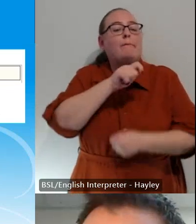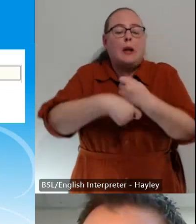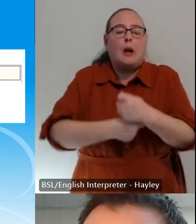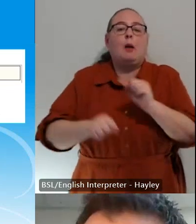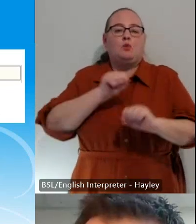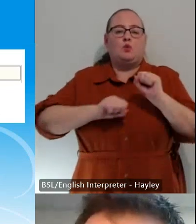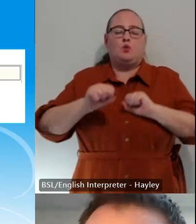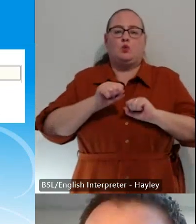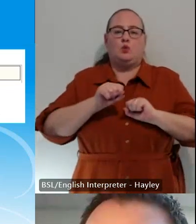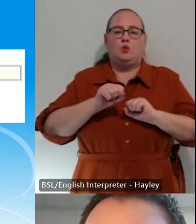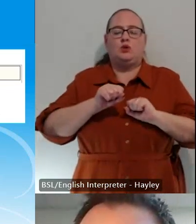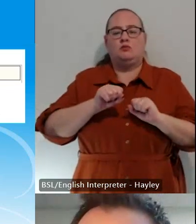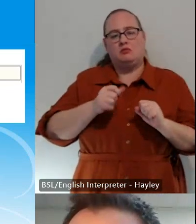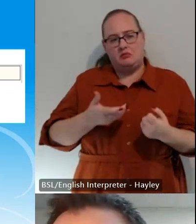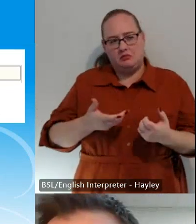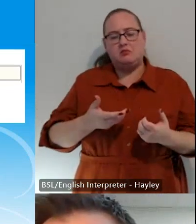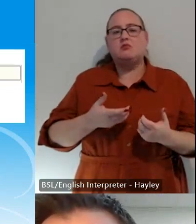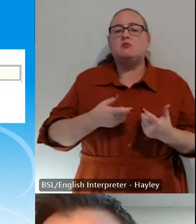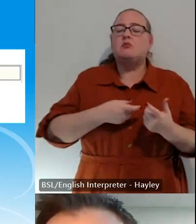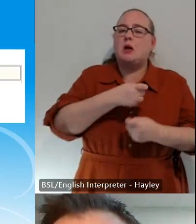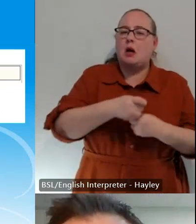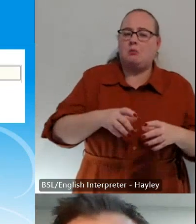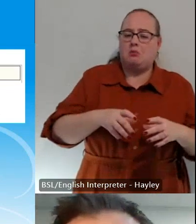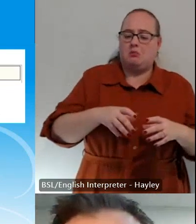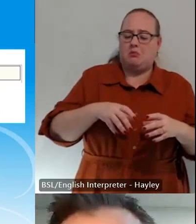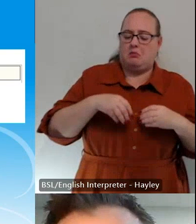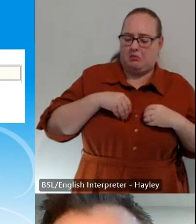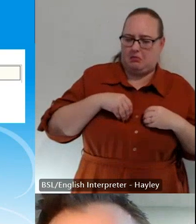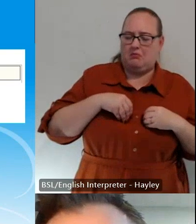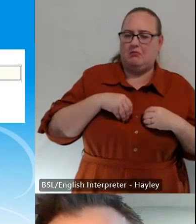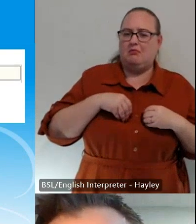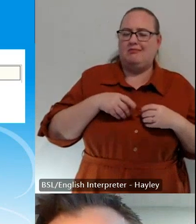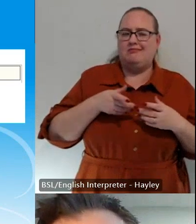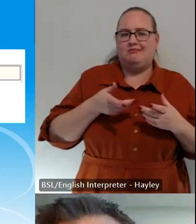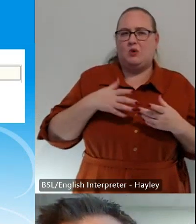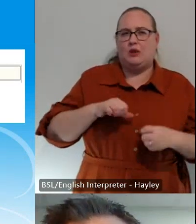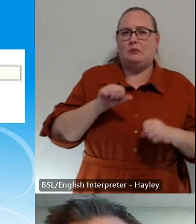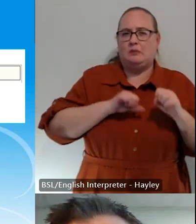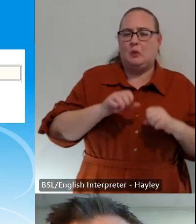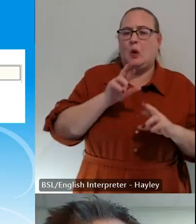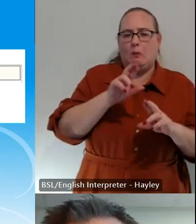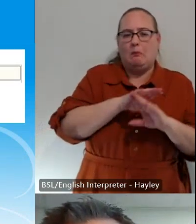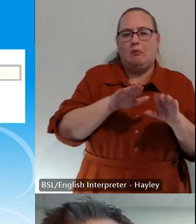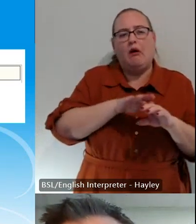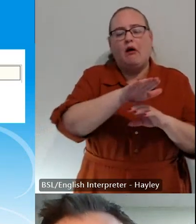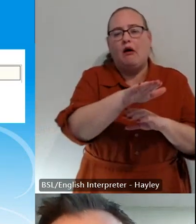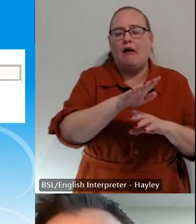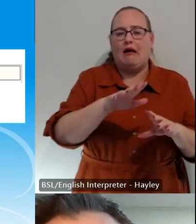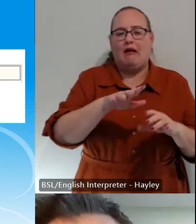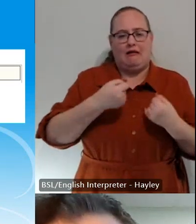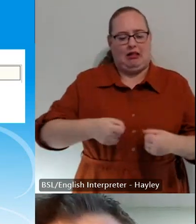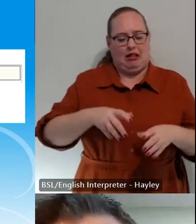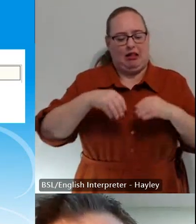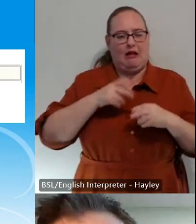want to be immune to, and then hopefully not infected again. So what I've just picked out here is a study which I think really illustrates the benefits